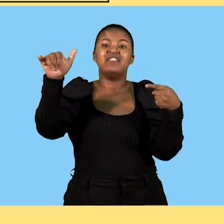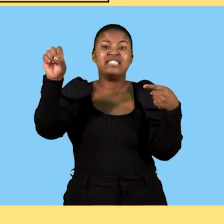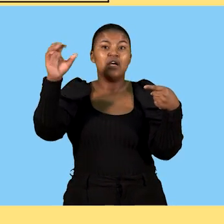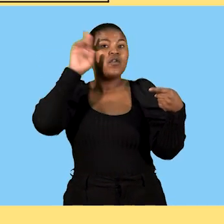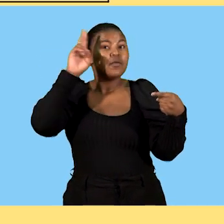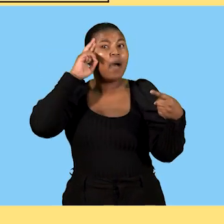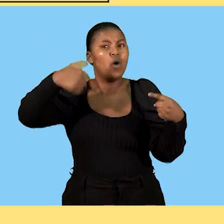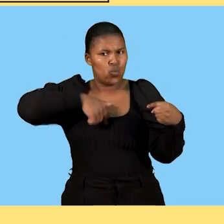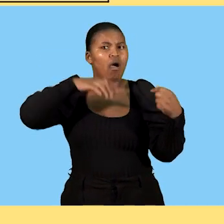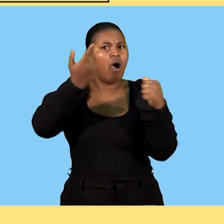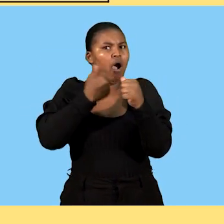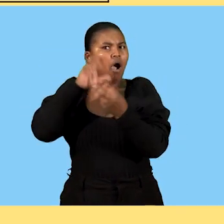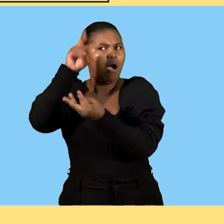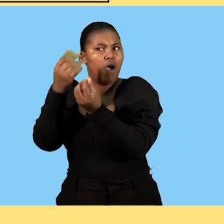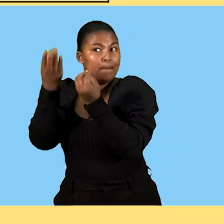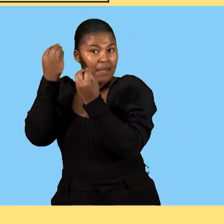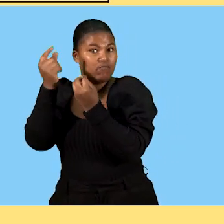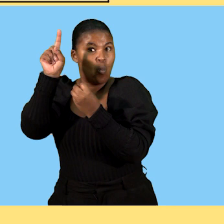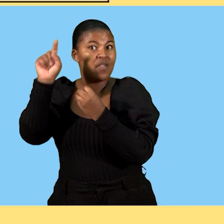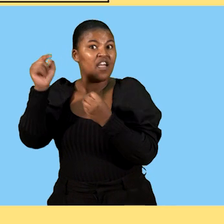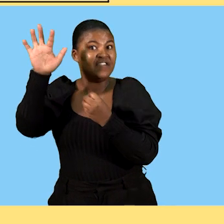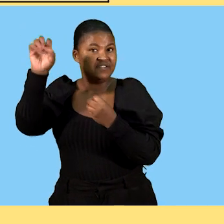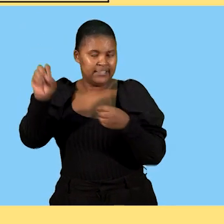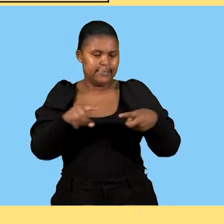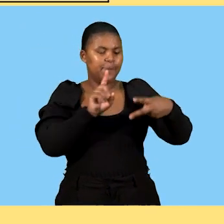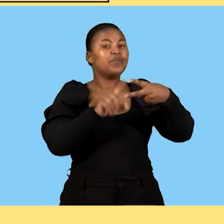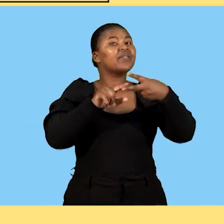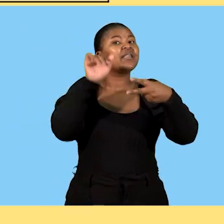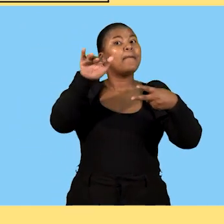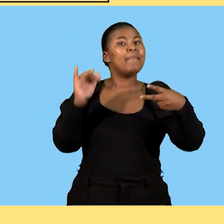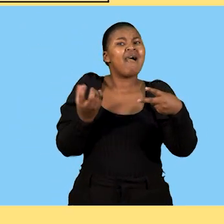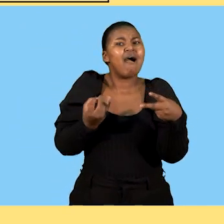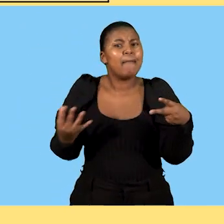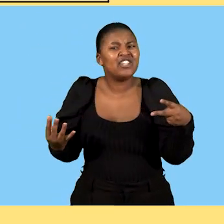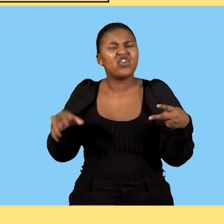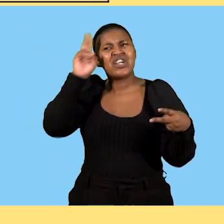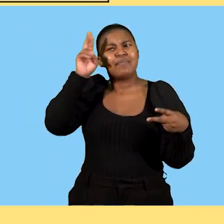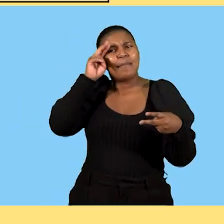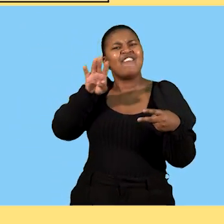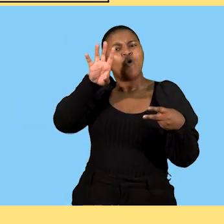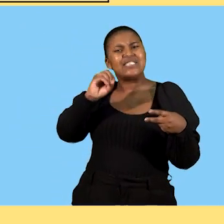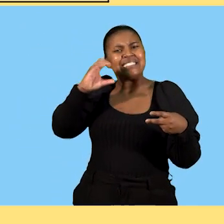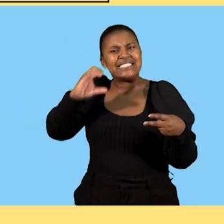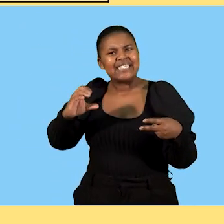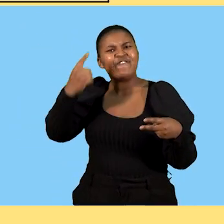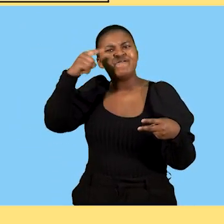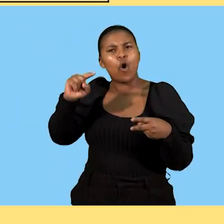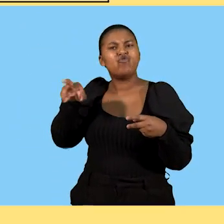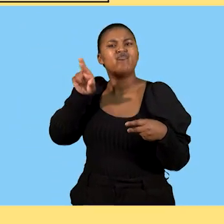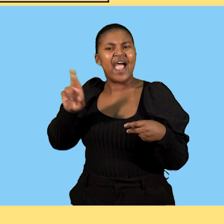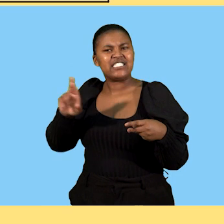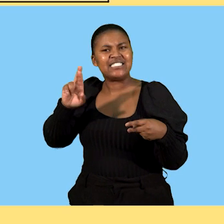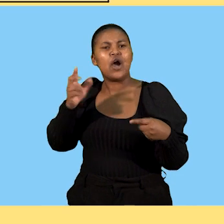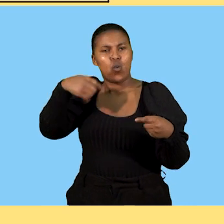it. And we also had the bank amount that we received, which is the 40 cents in the rand. And